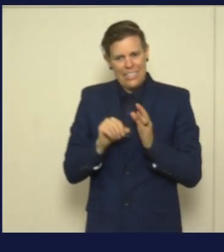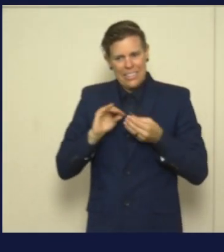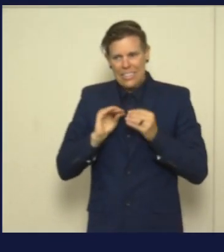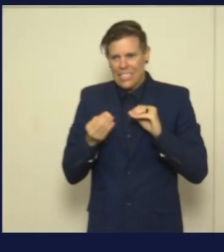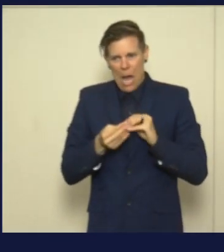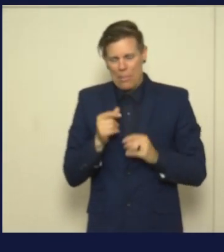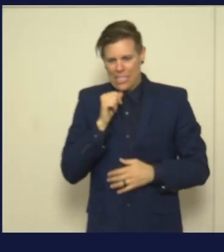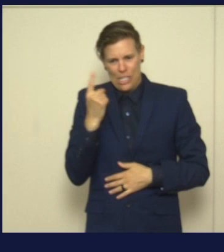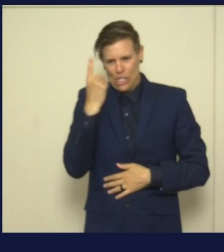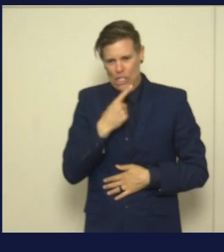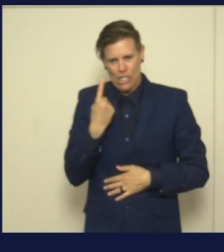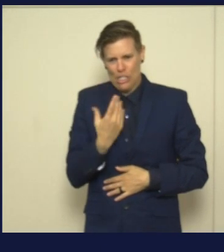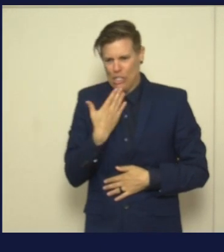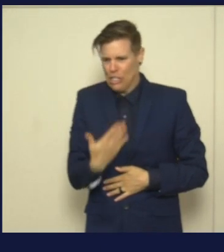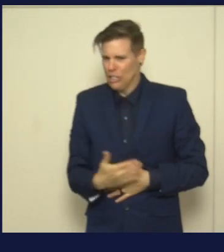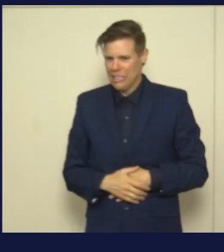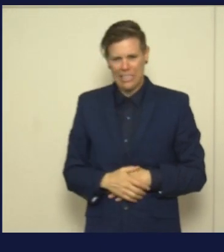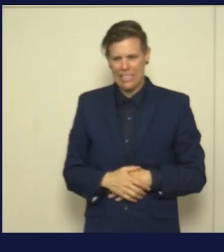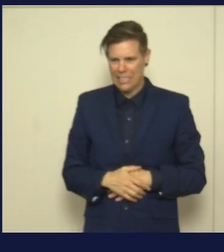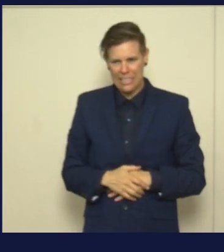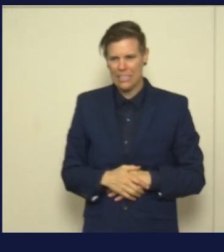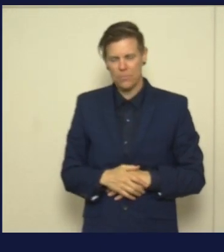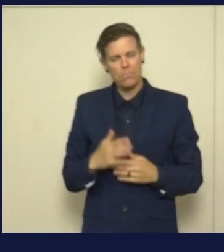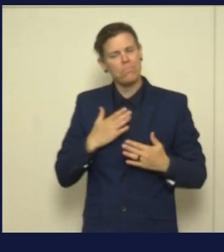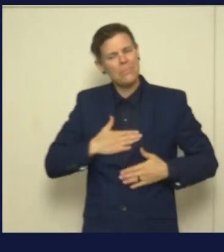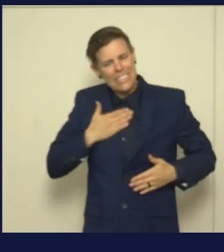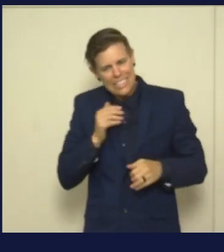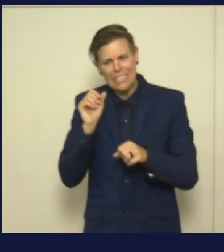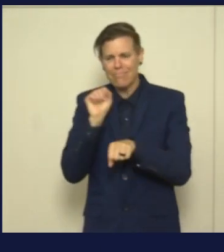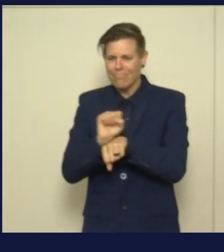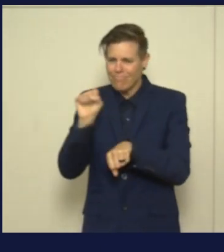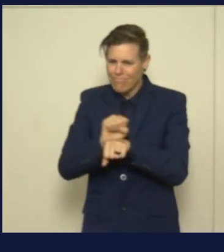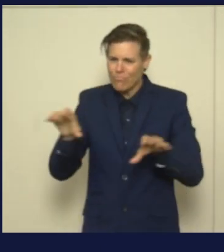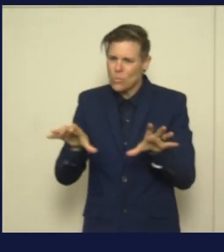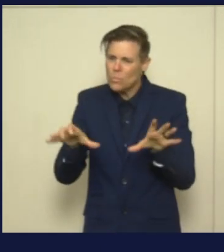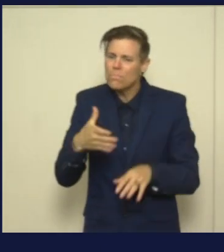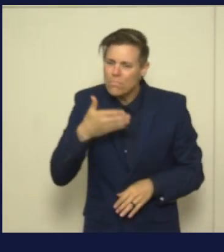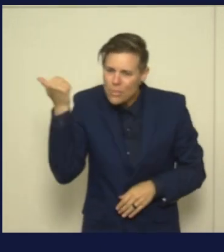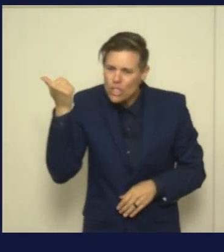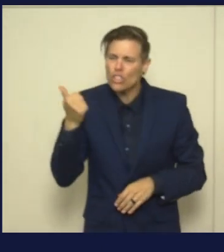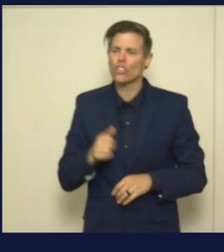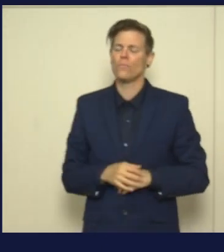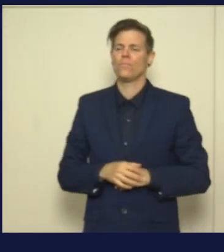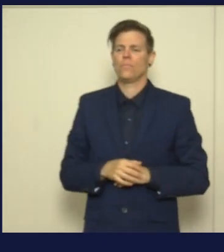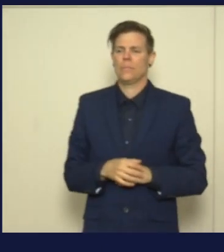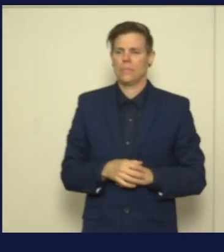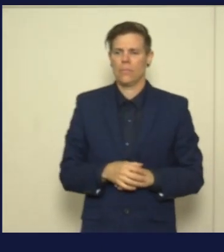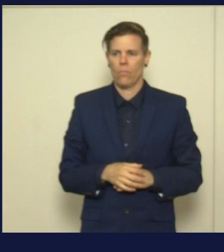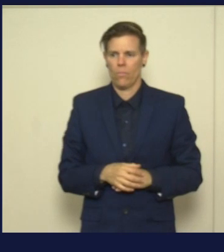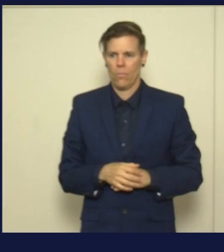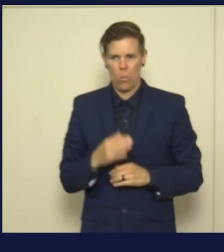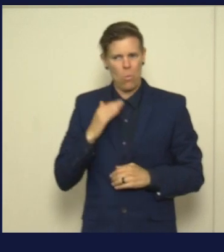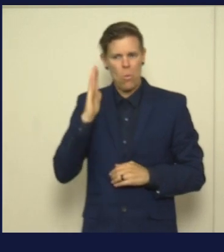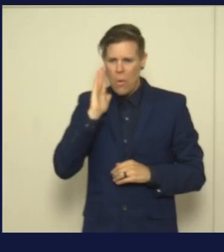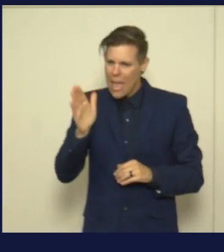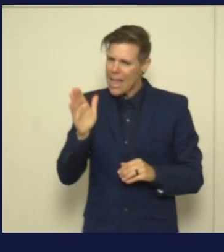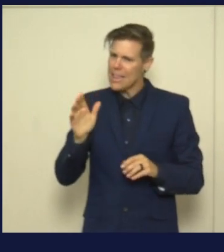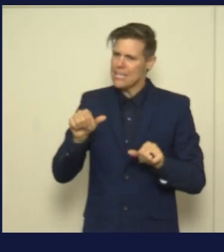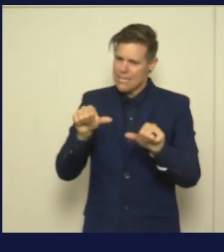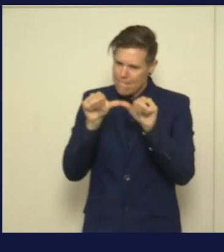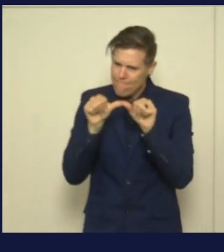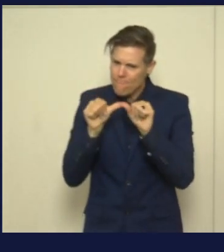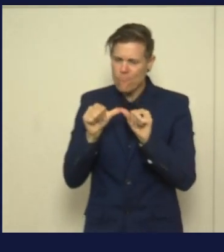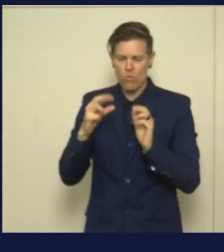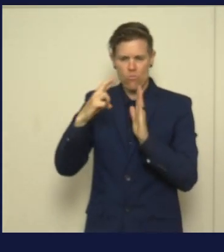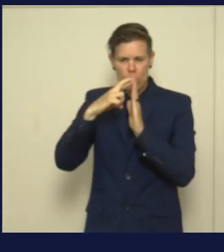We are going to continue our very strict COVID safe practices in schools, which,